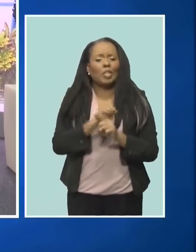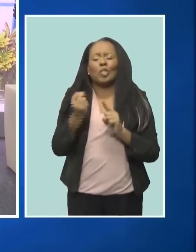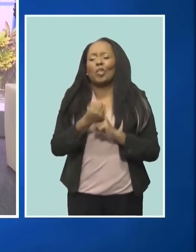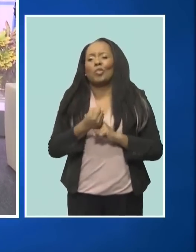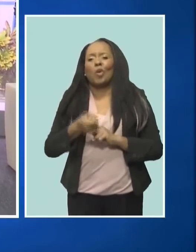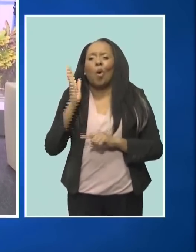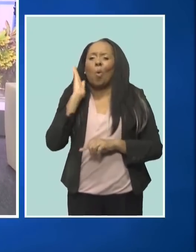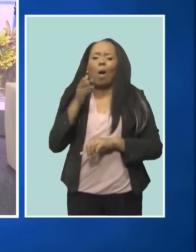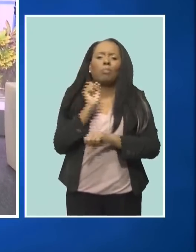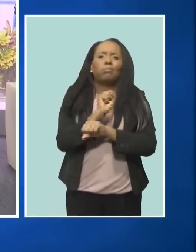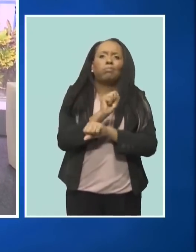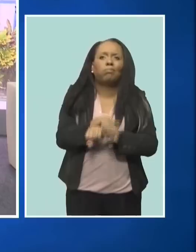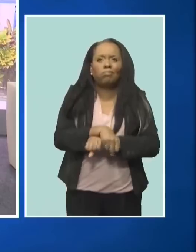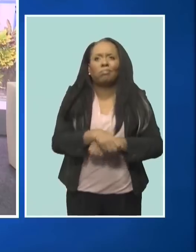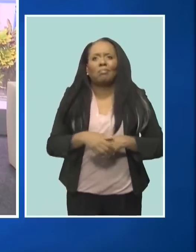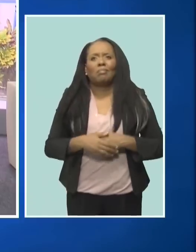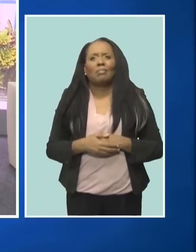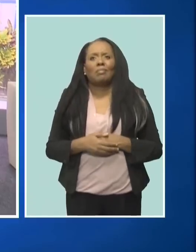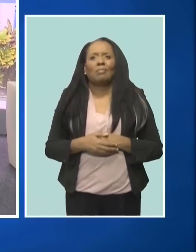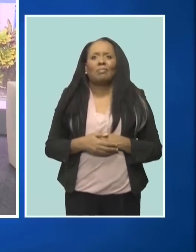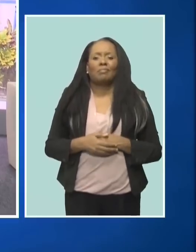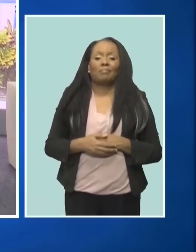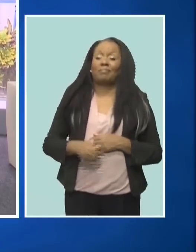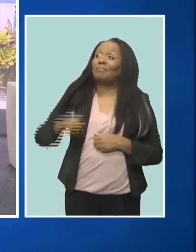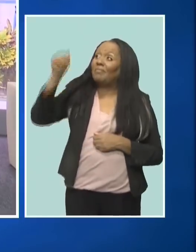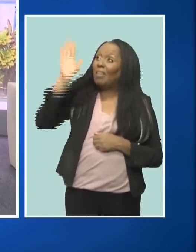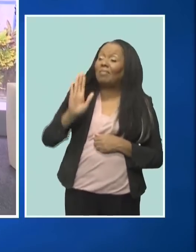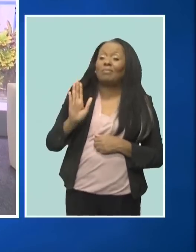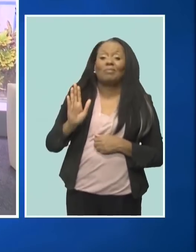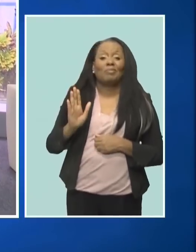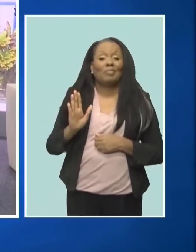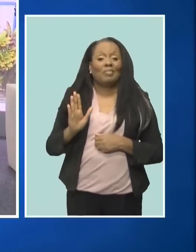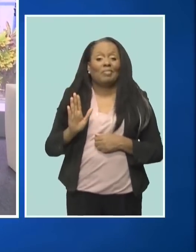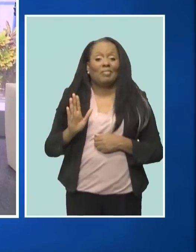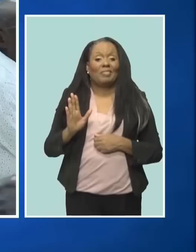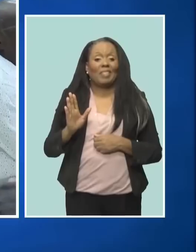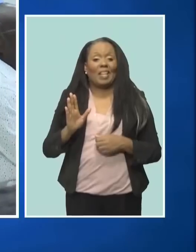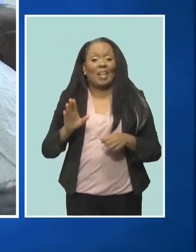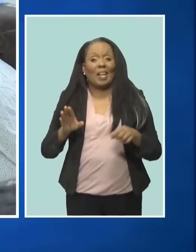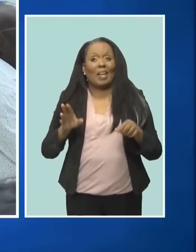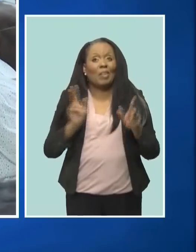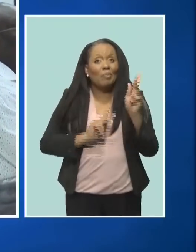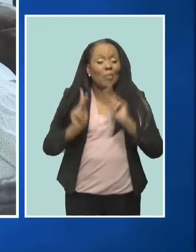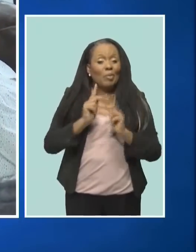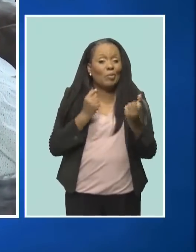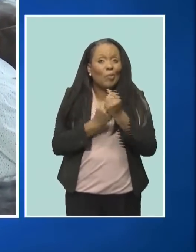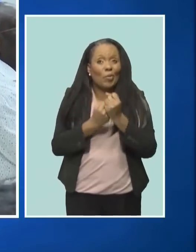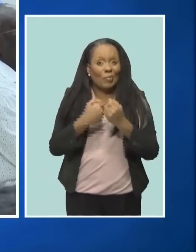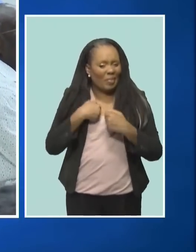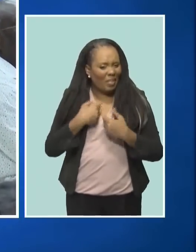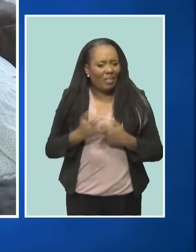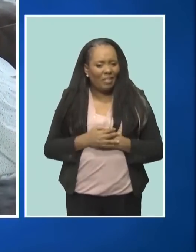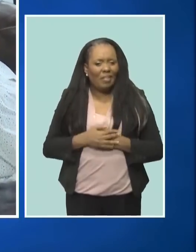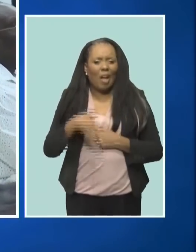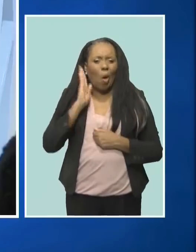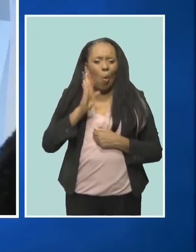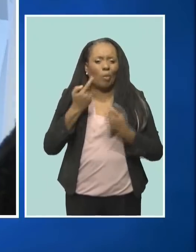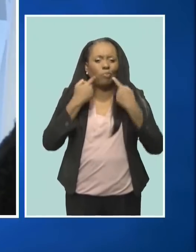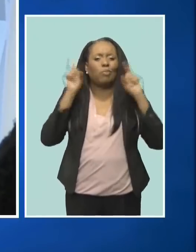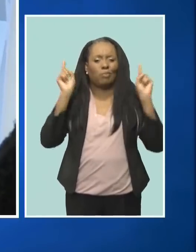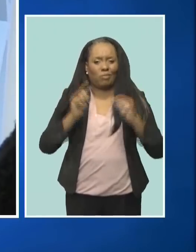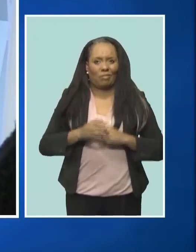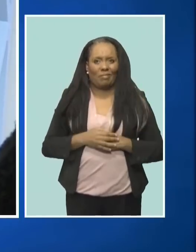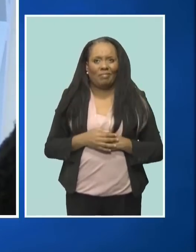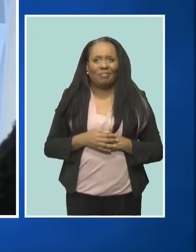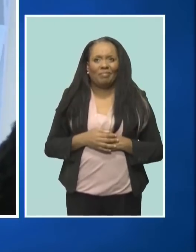situation as long as I have God and people around me supporting me. Math student Jaden Aline says the scholarship